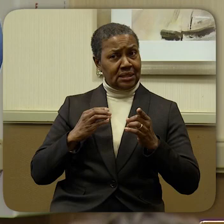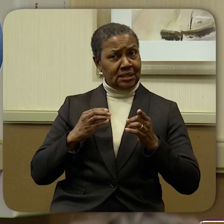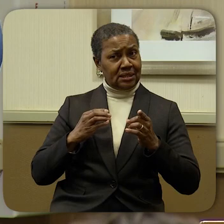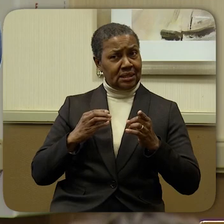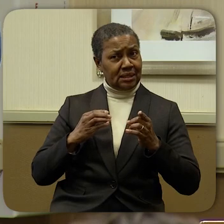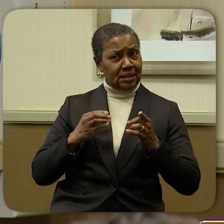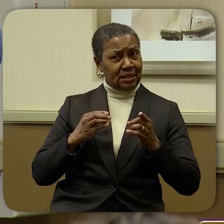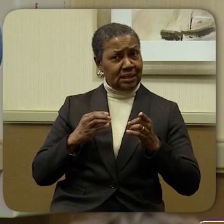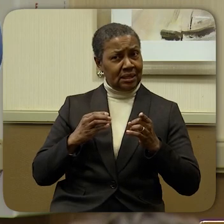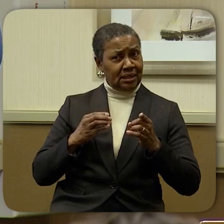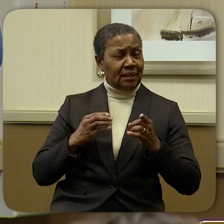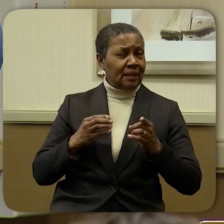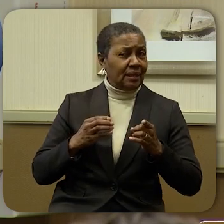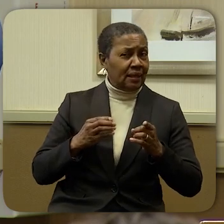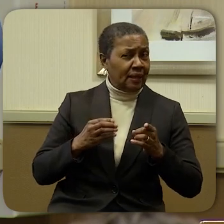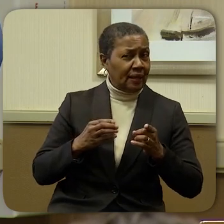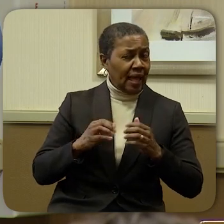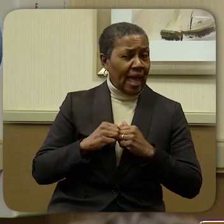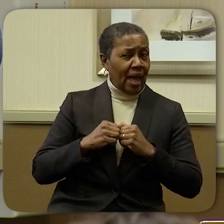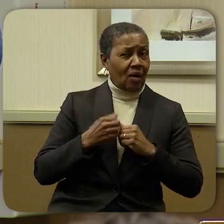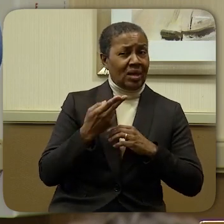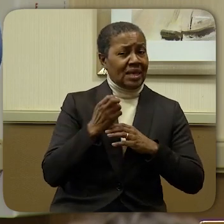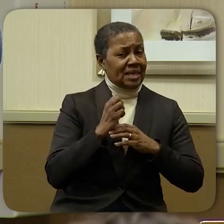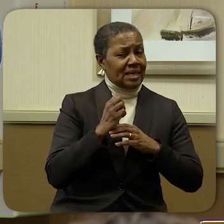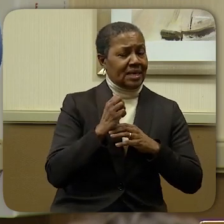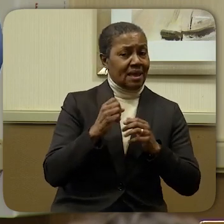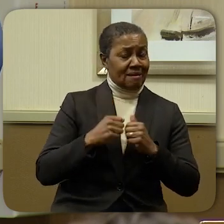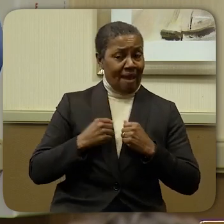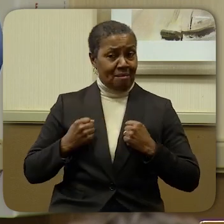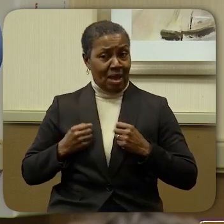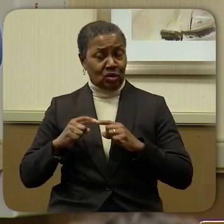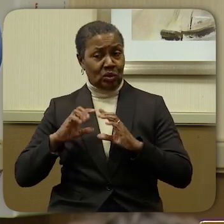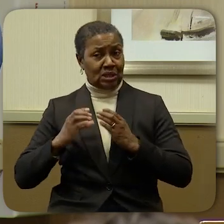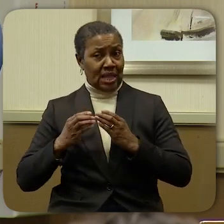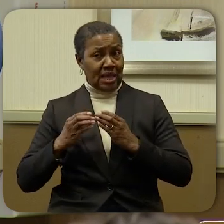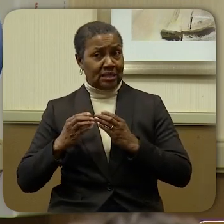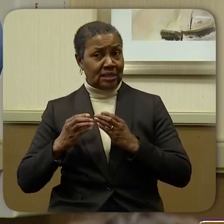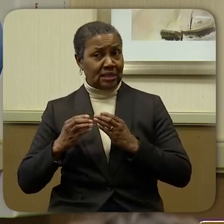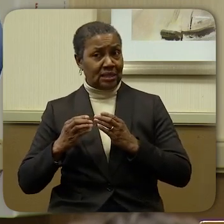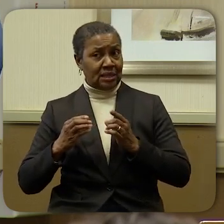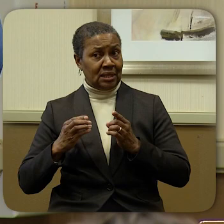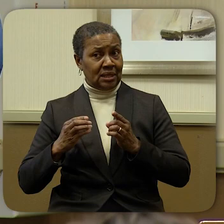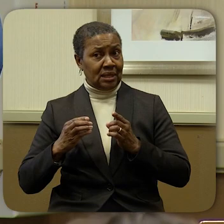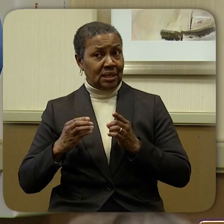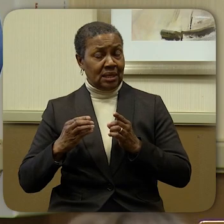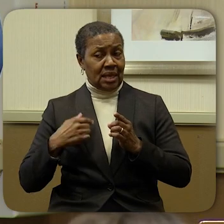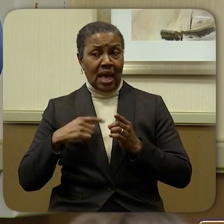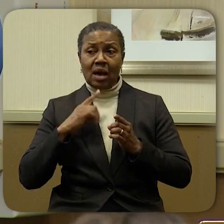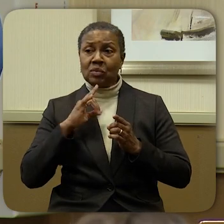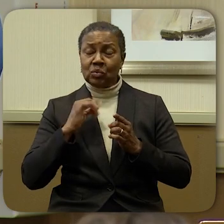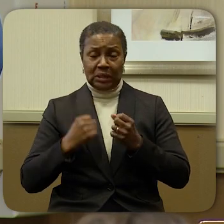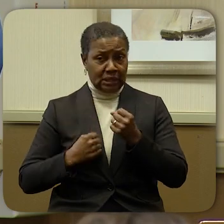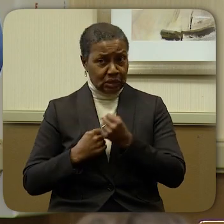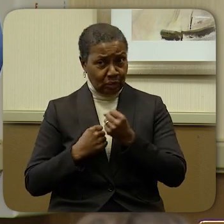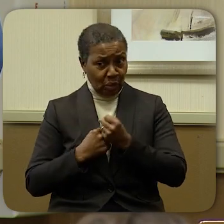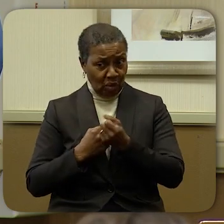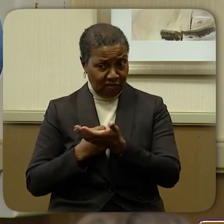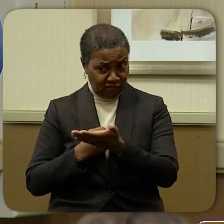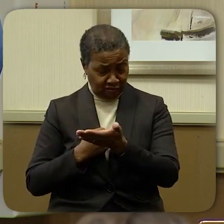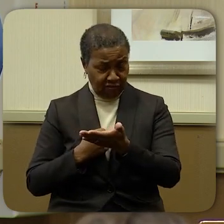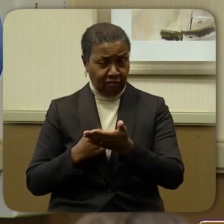way he came out and like to his class, everybody's been really supportive.